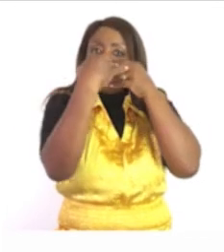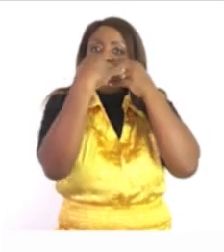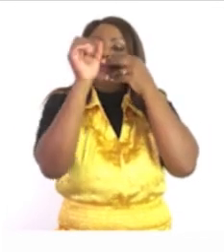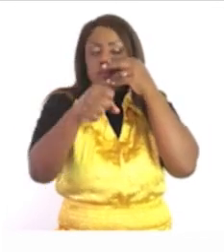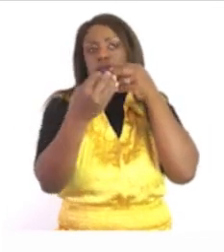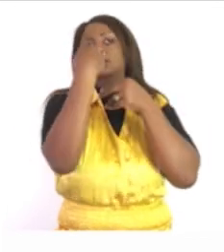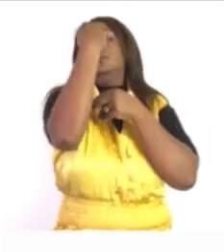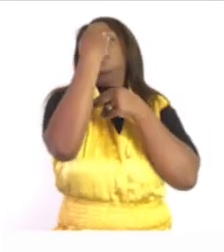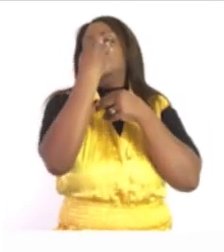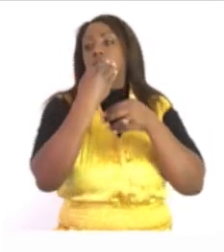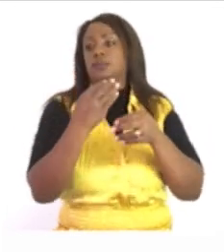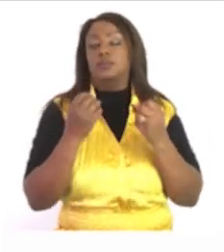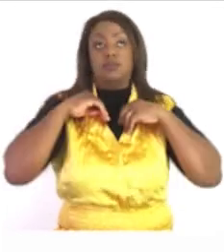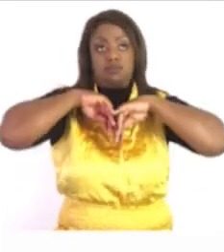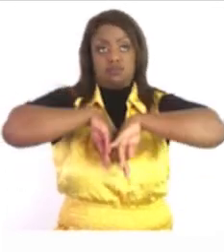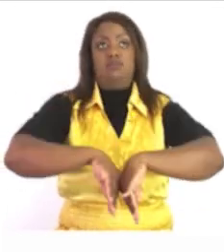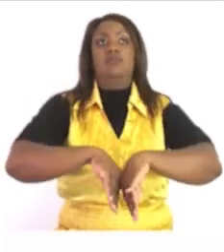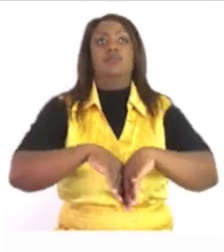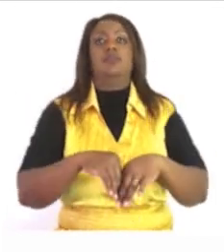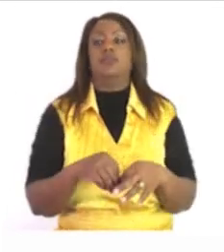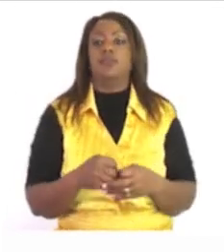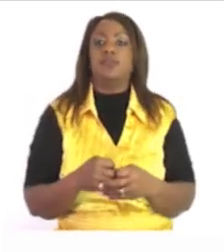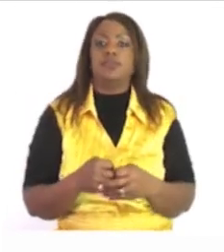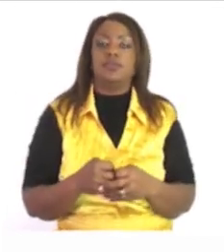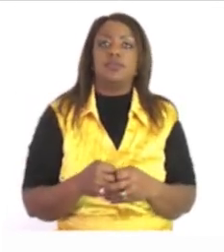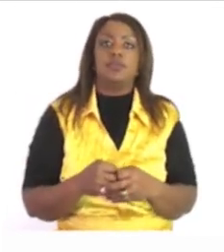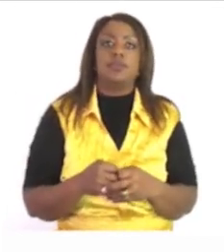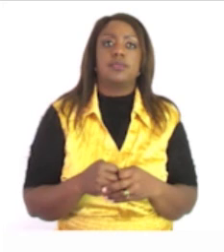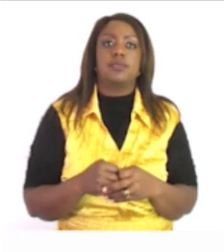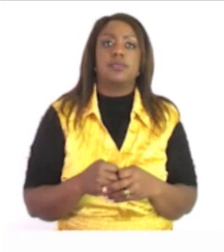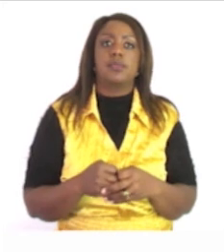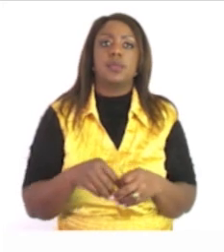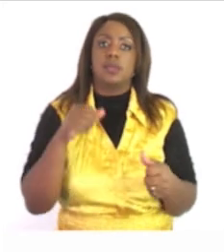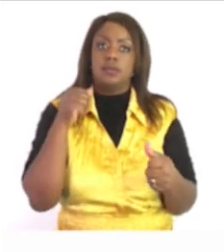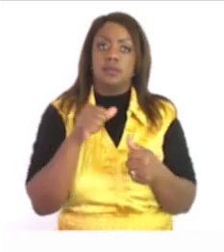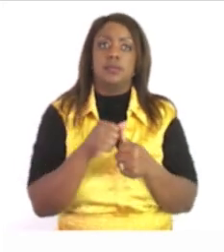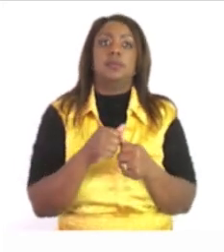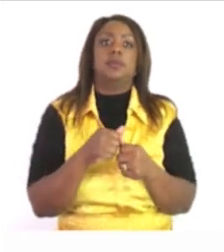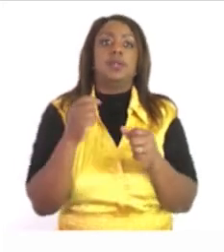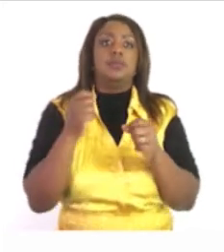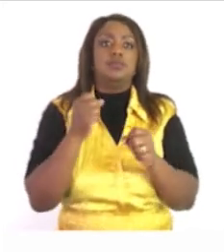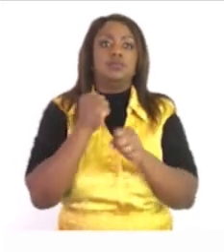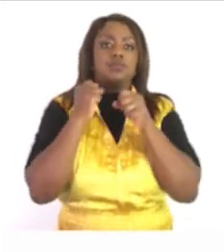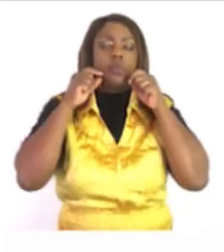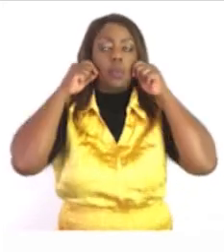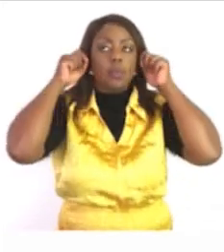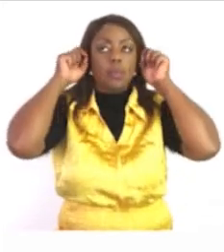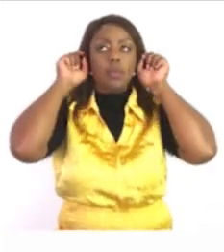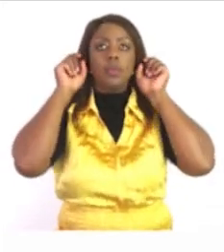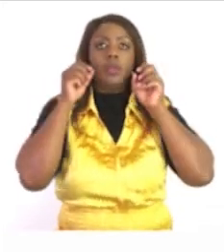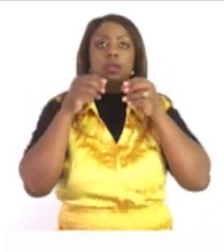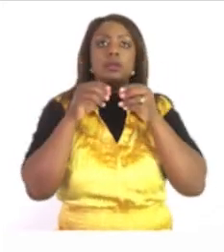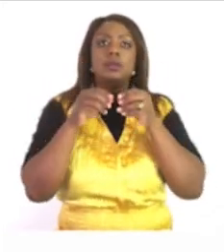mask. Your mask should not be loose and hanging. It should be fitted tightly onto you. So do not buy a small